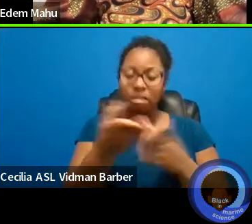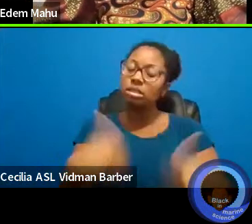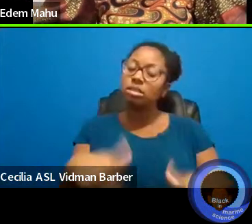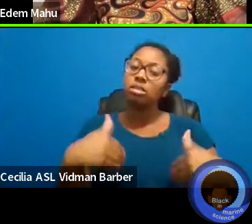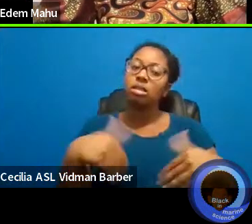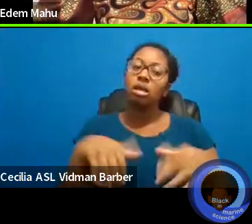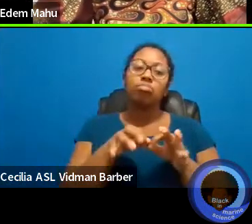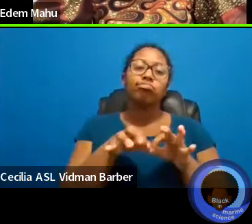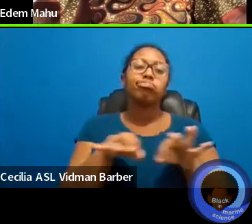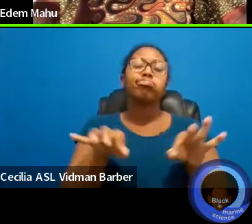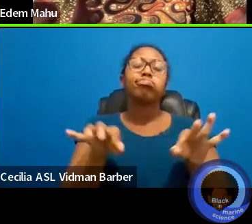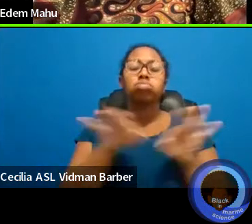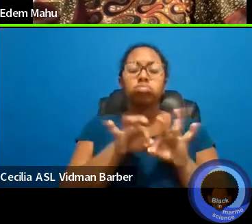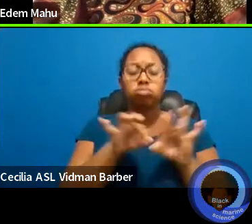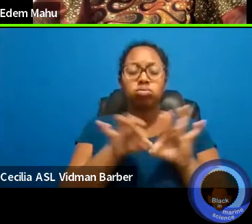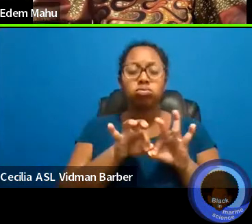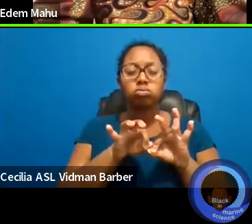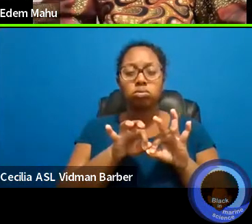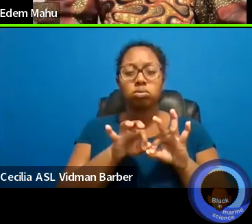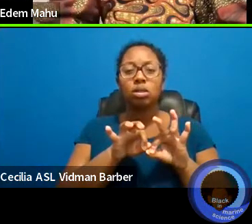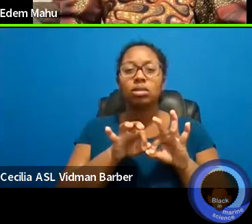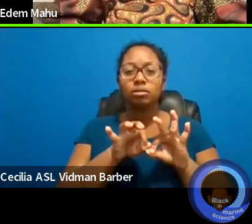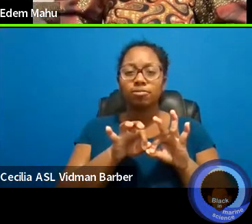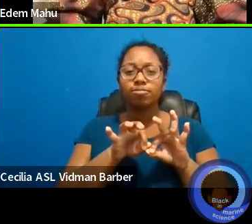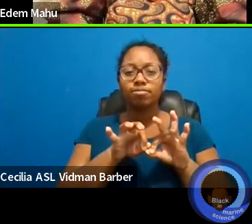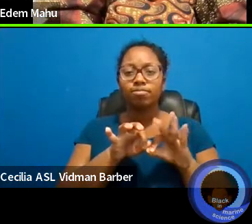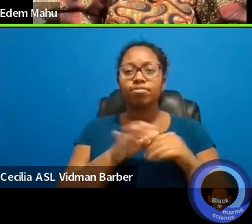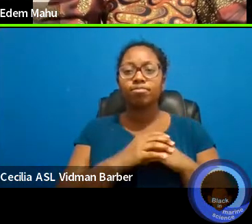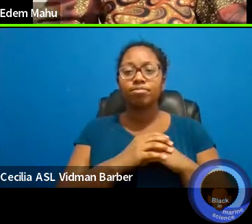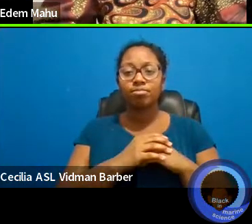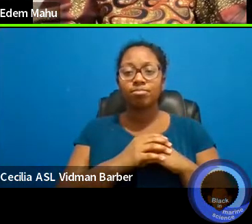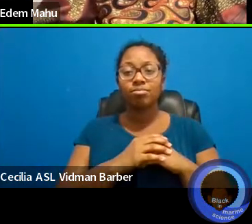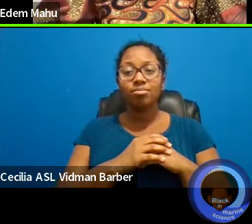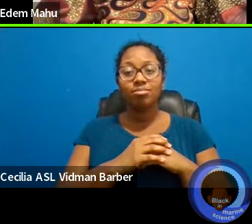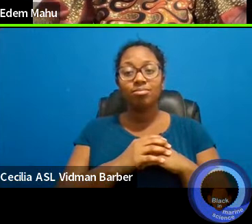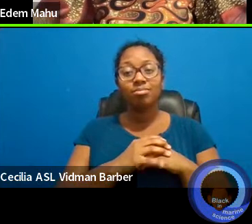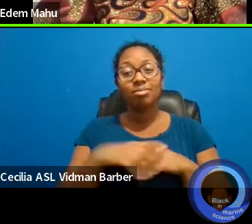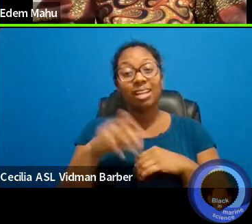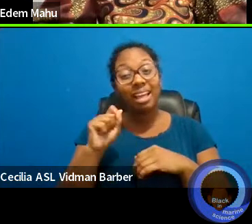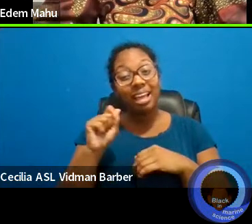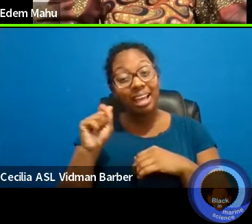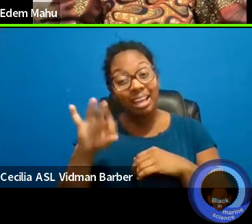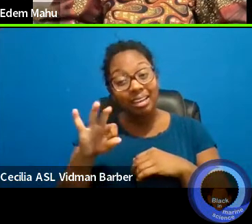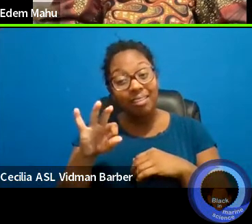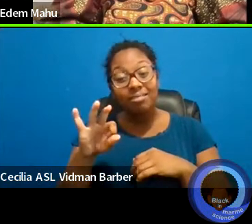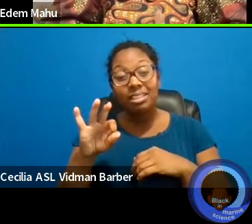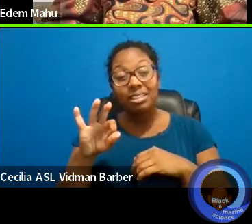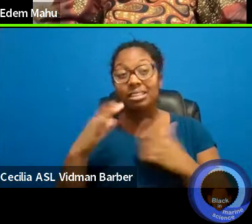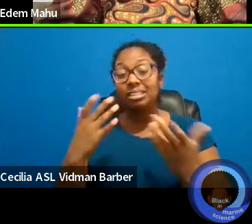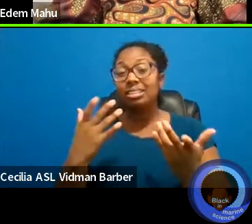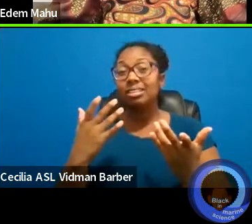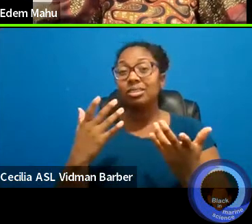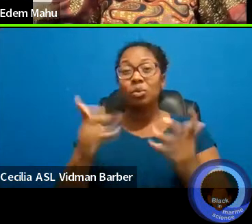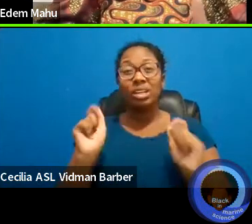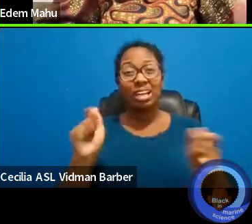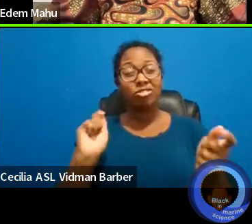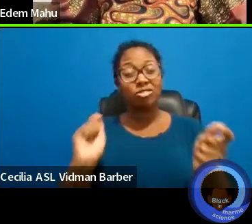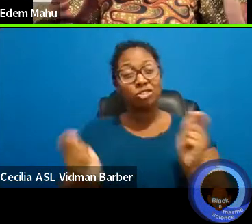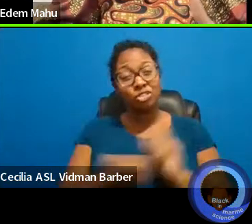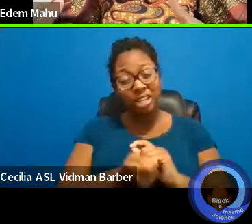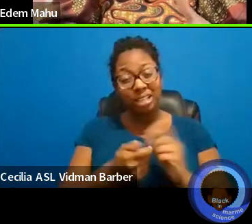is very critical to the young scientists. And if something can be done, I think that